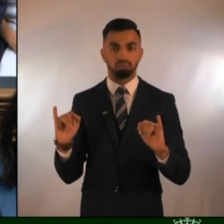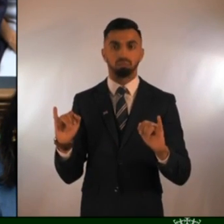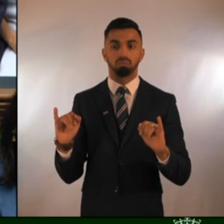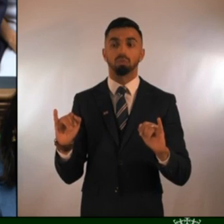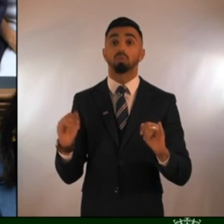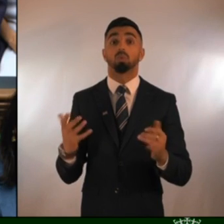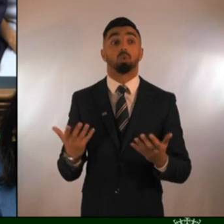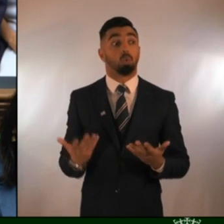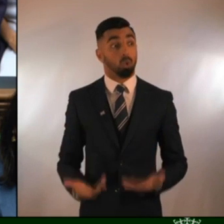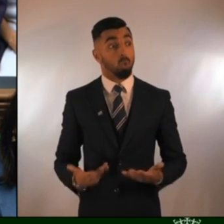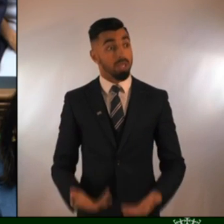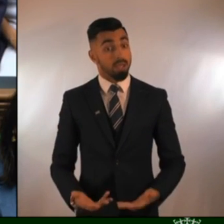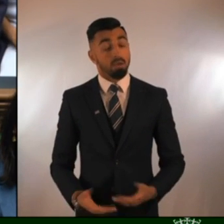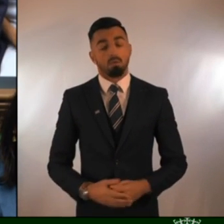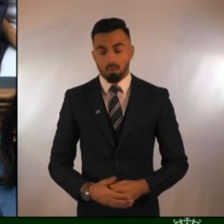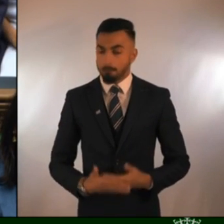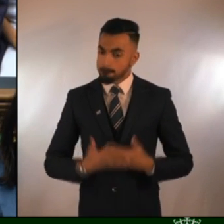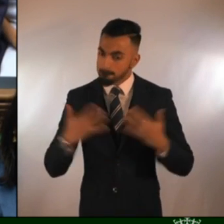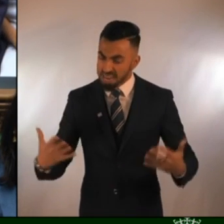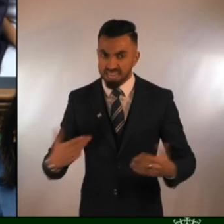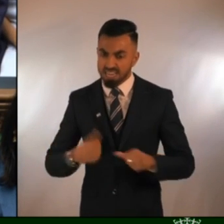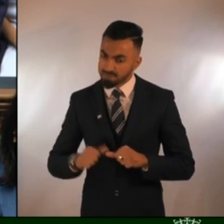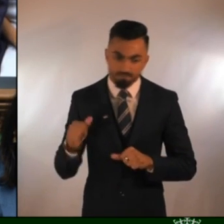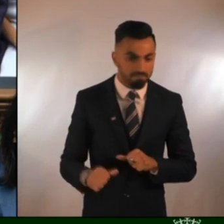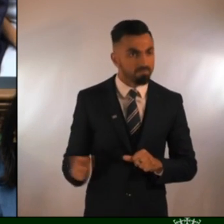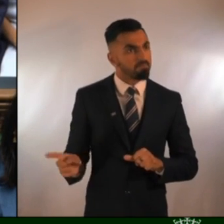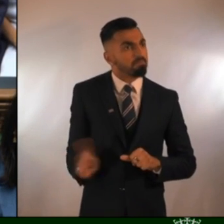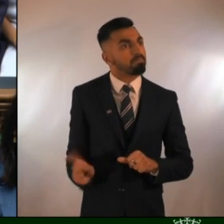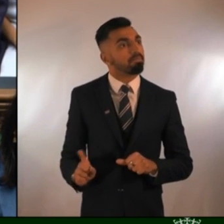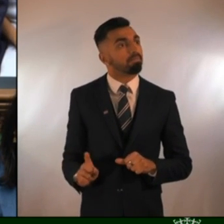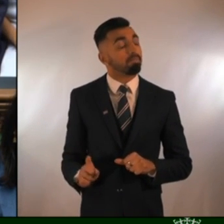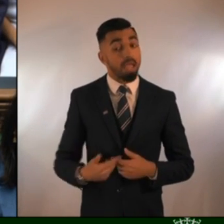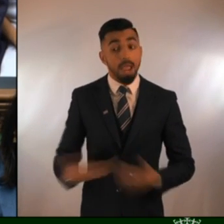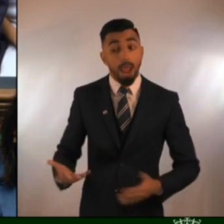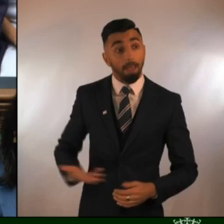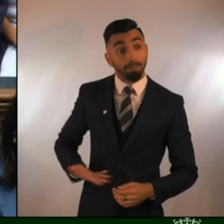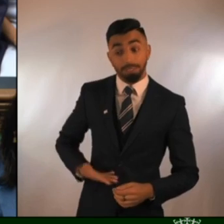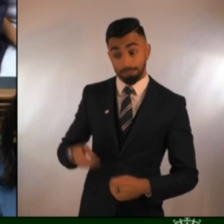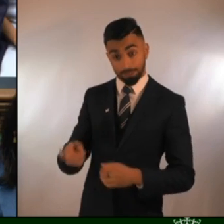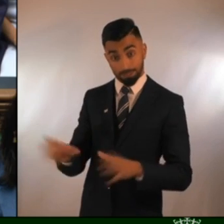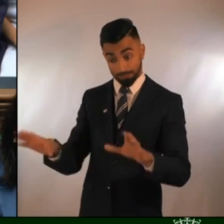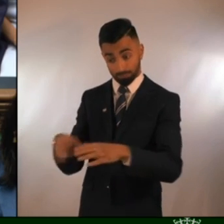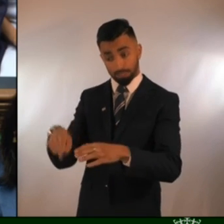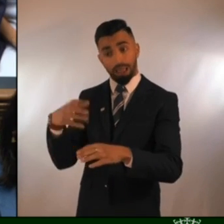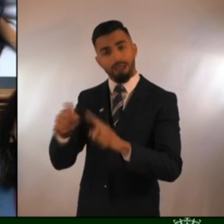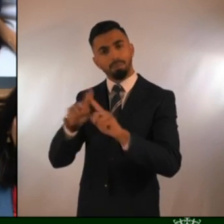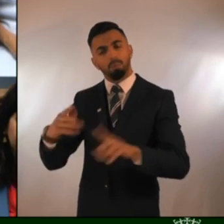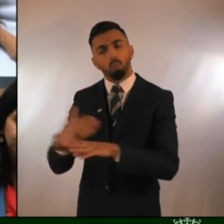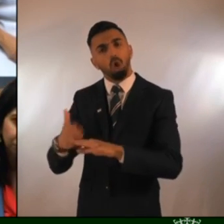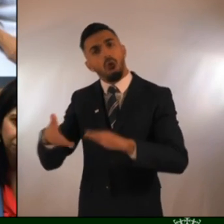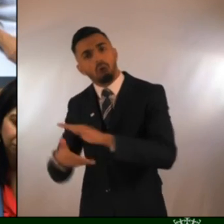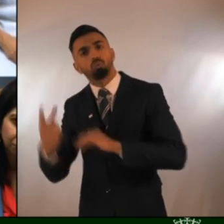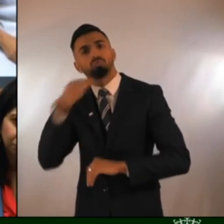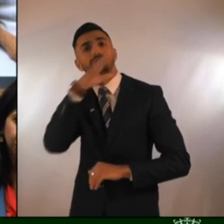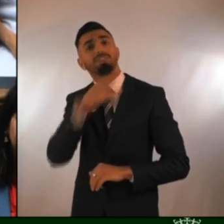step. For businesses with fewer than 250 employees, I have decided that the cost of providing